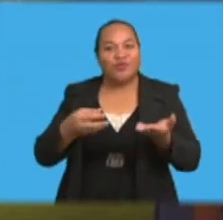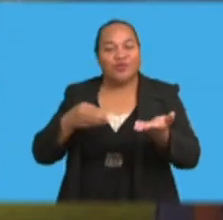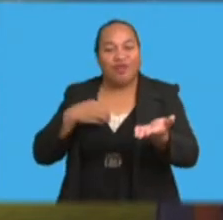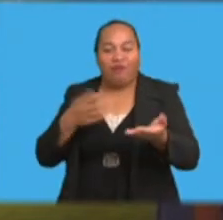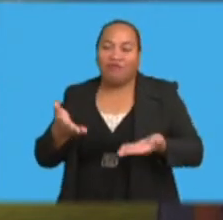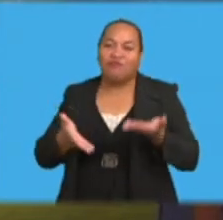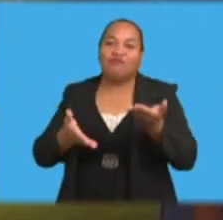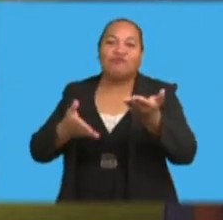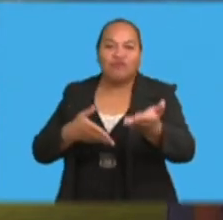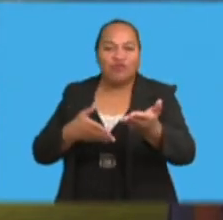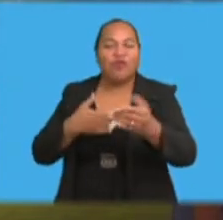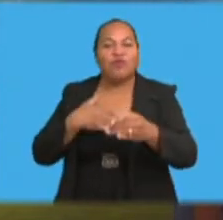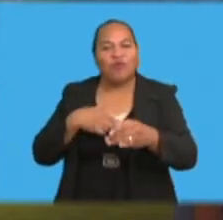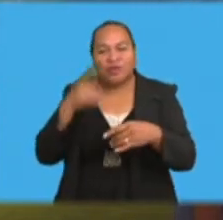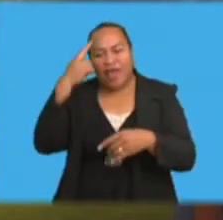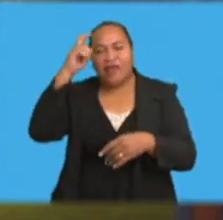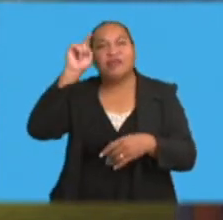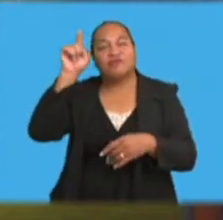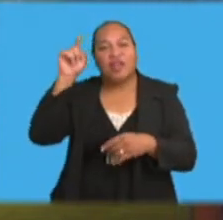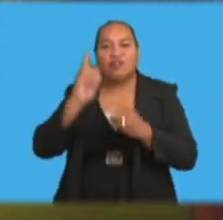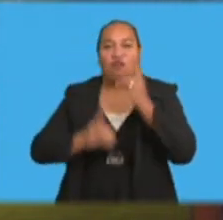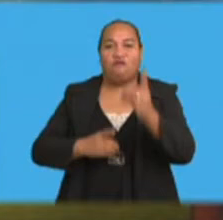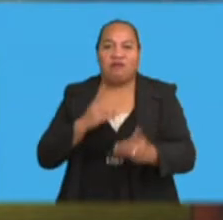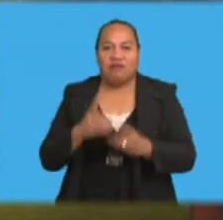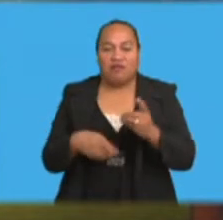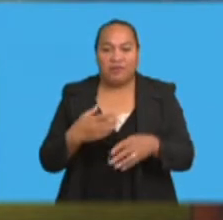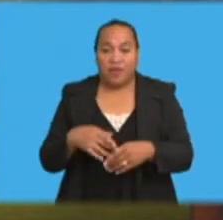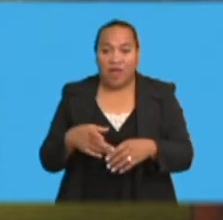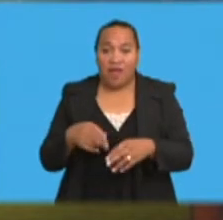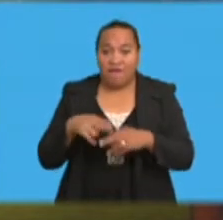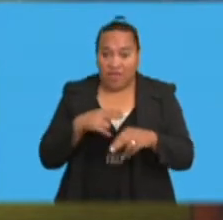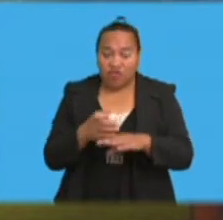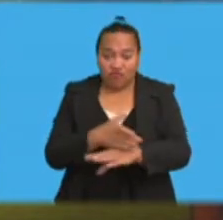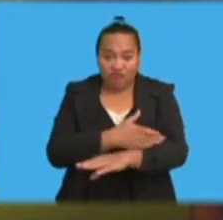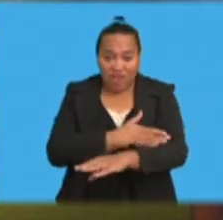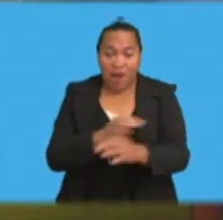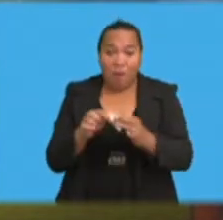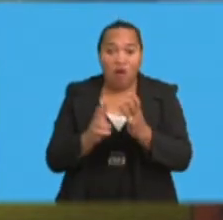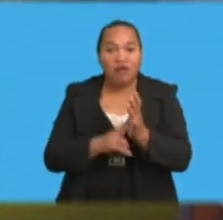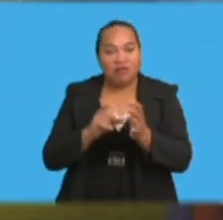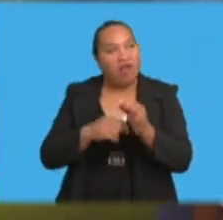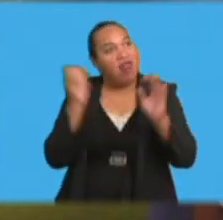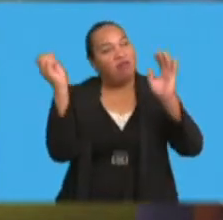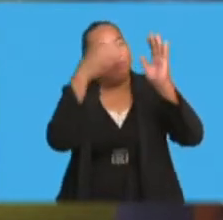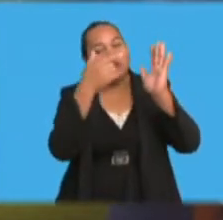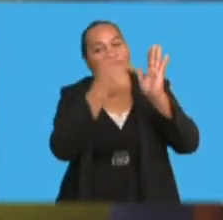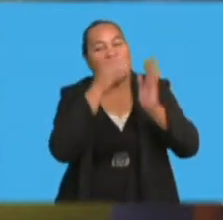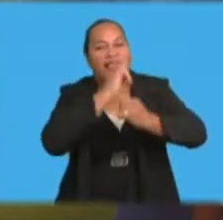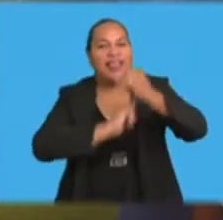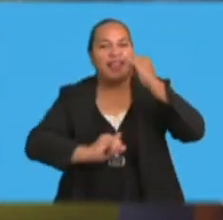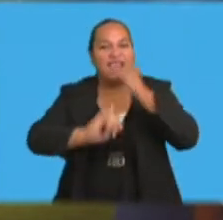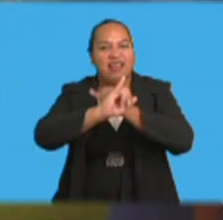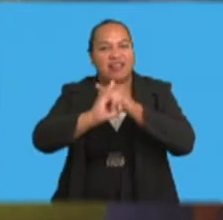recent Climate Bonds Initiatives Conference in London. Fiji's green bond is also being listed on the international securities market of the London